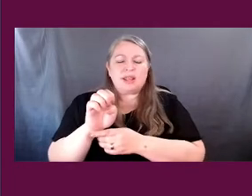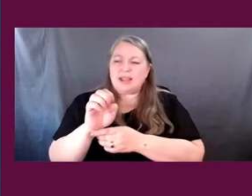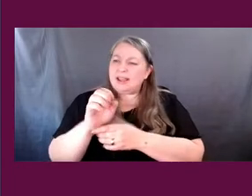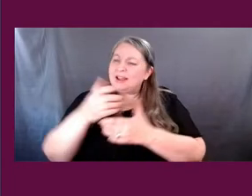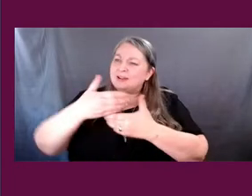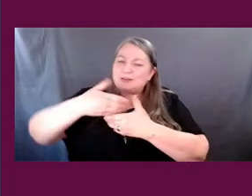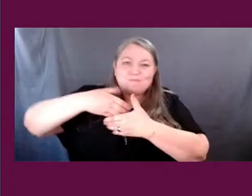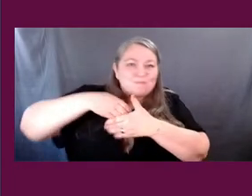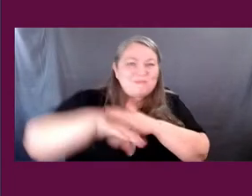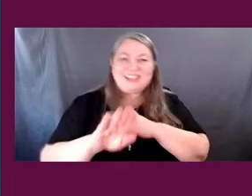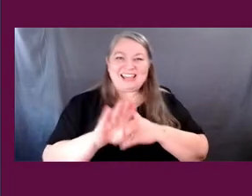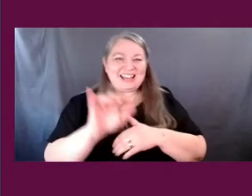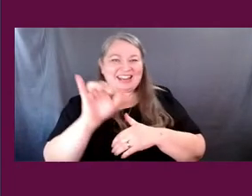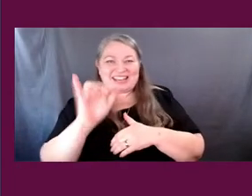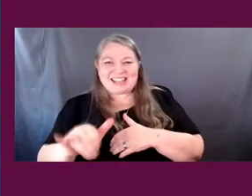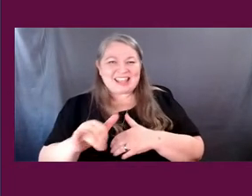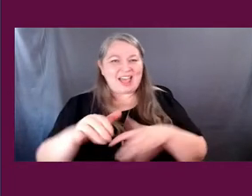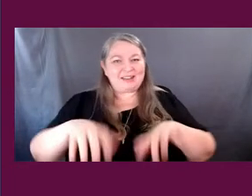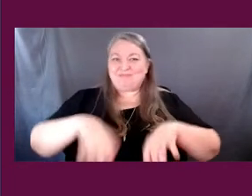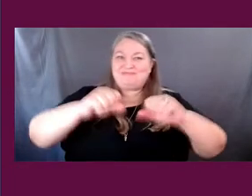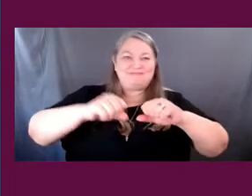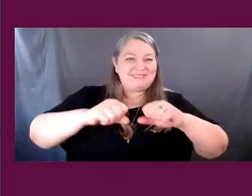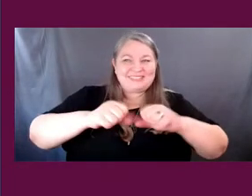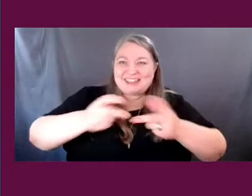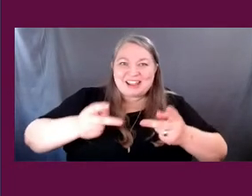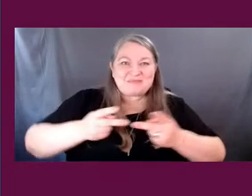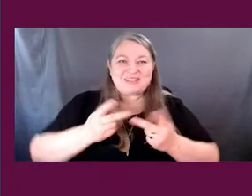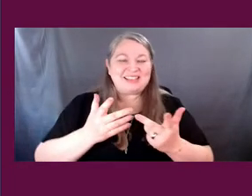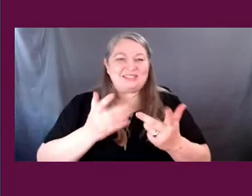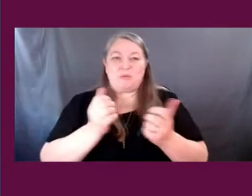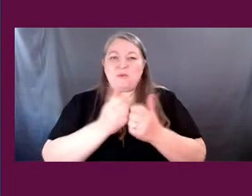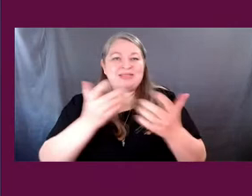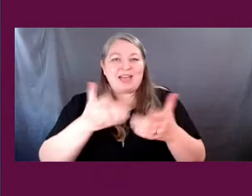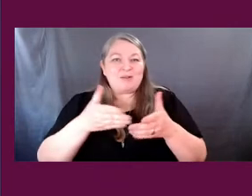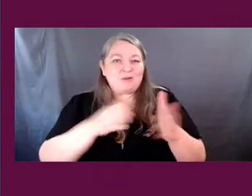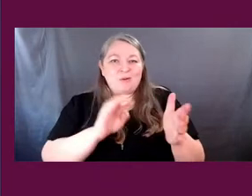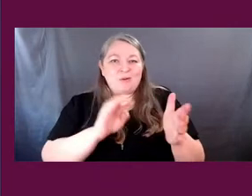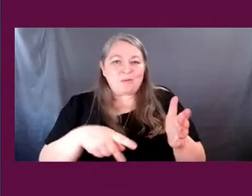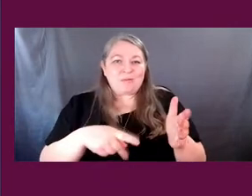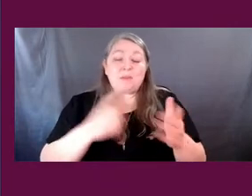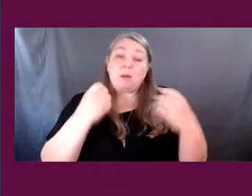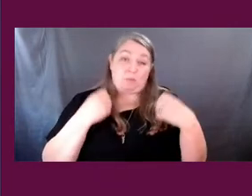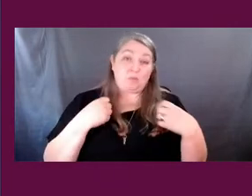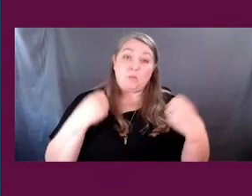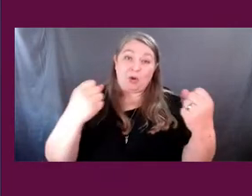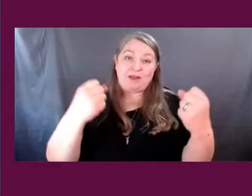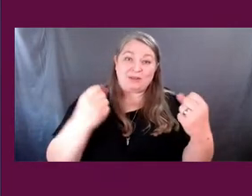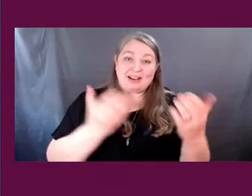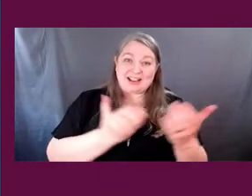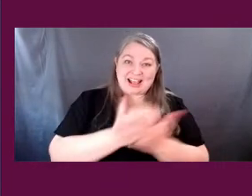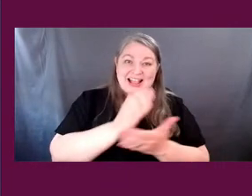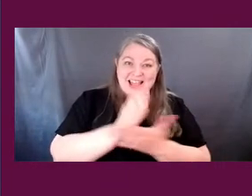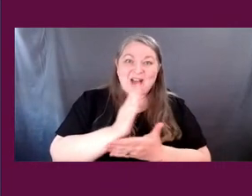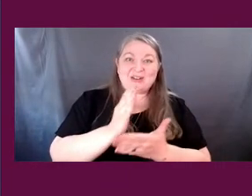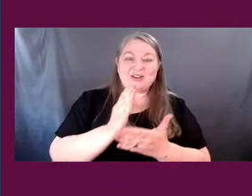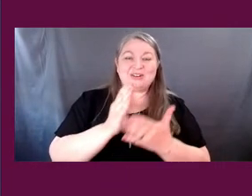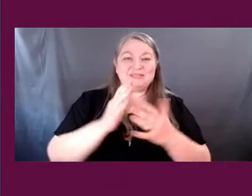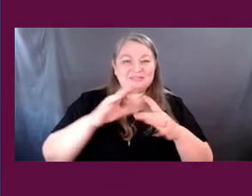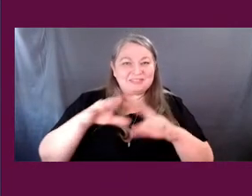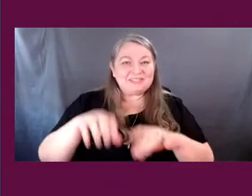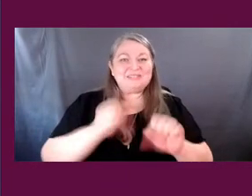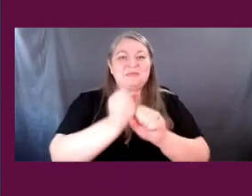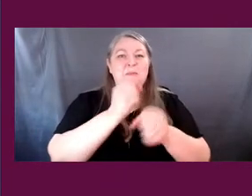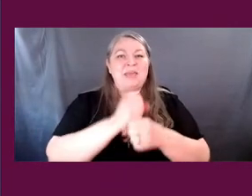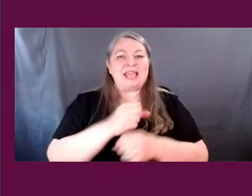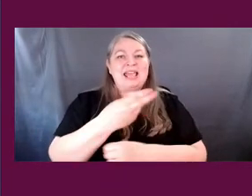proper roadmap. Bravery allowed her to discover one of her purposes and create Hugh as a safe space